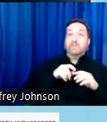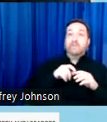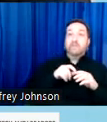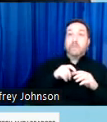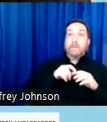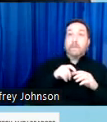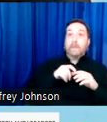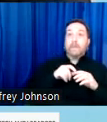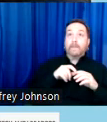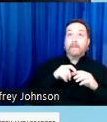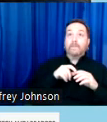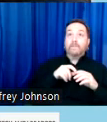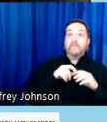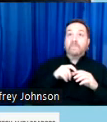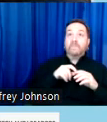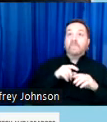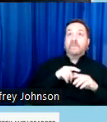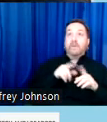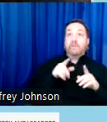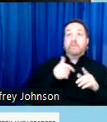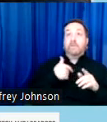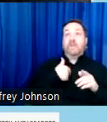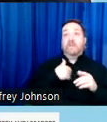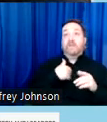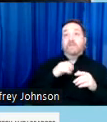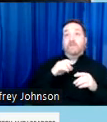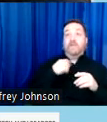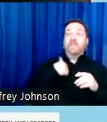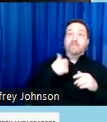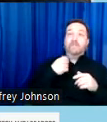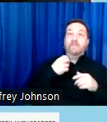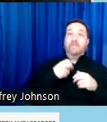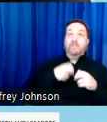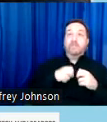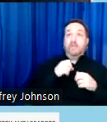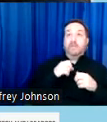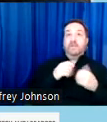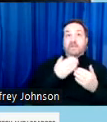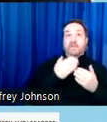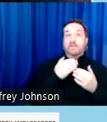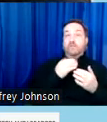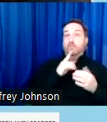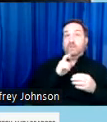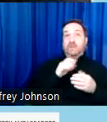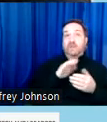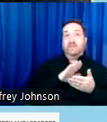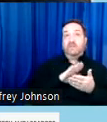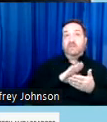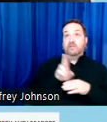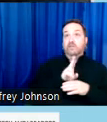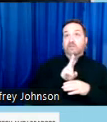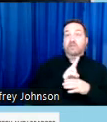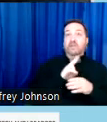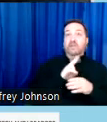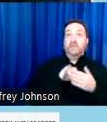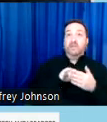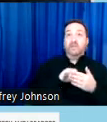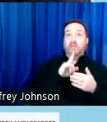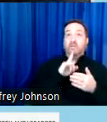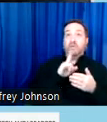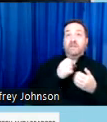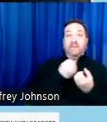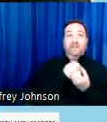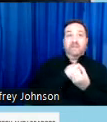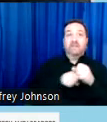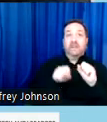wheels kind of slide out from under you. So this is a safe